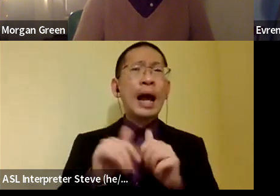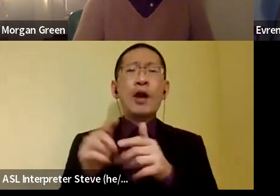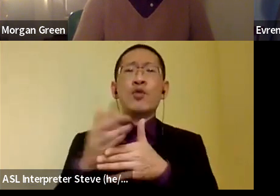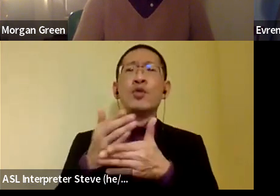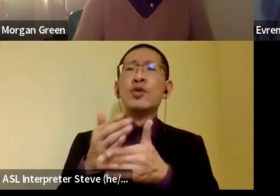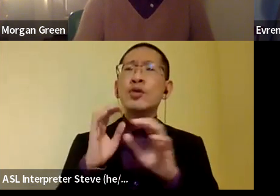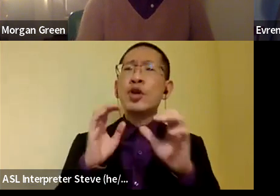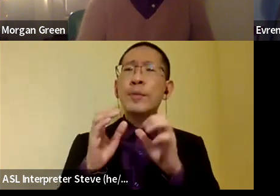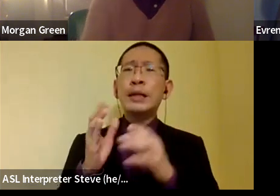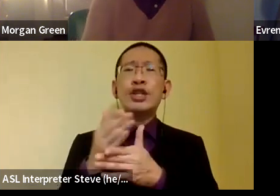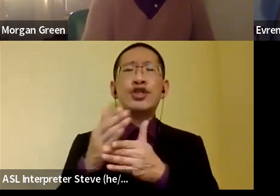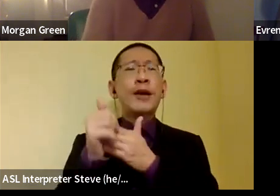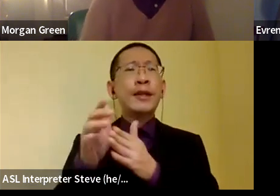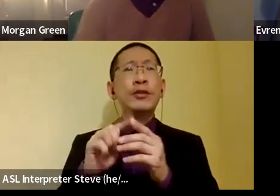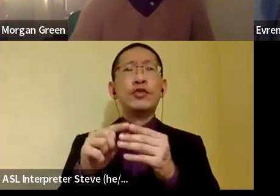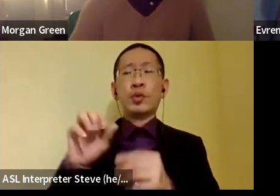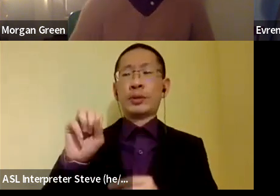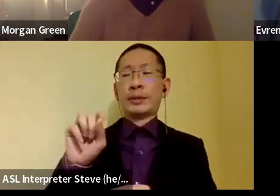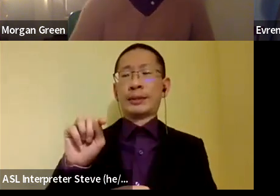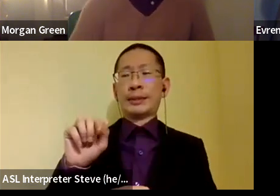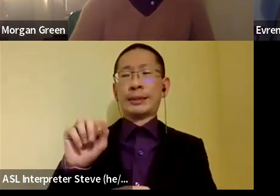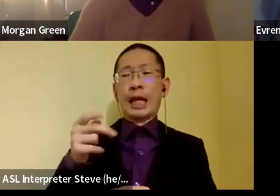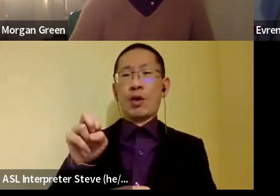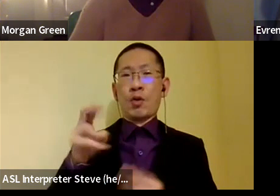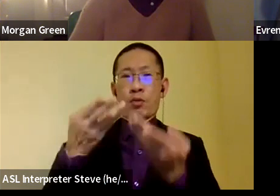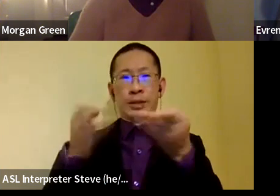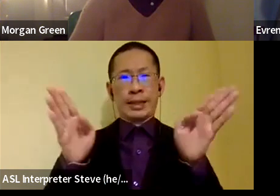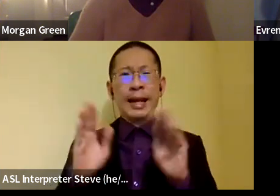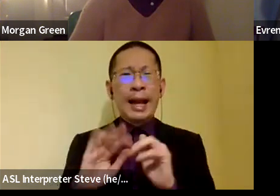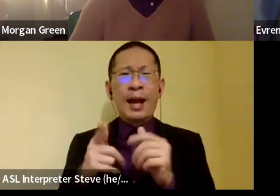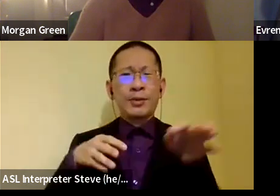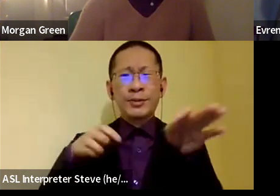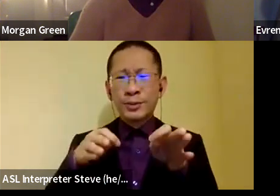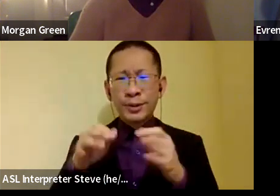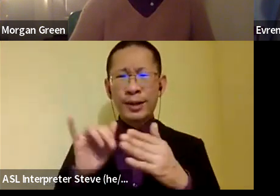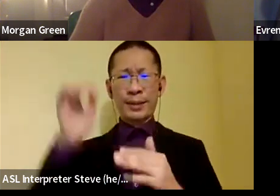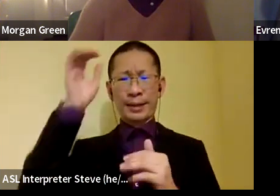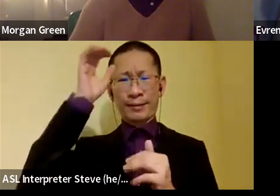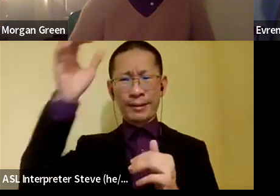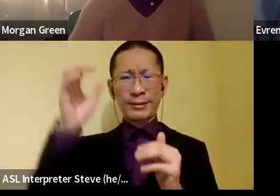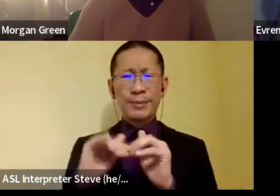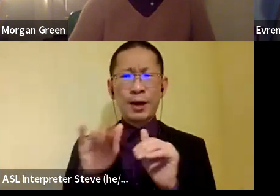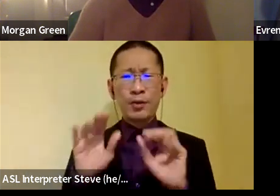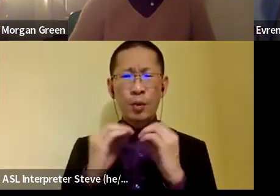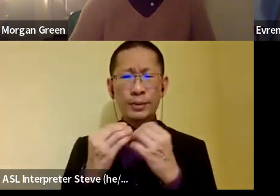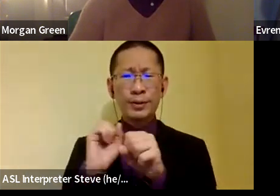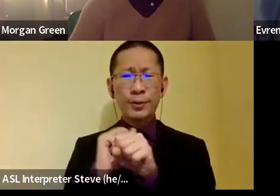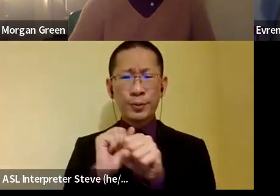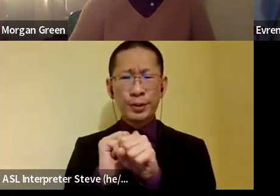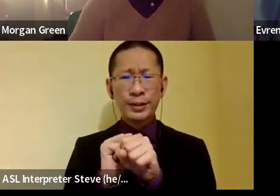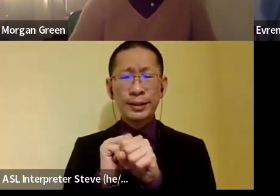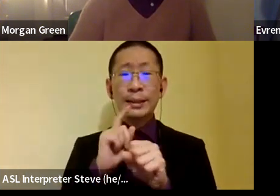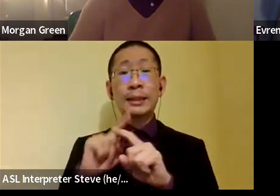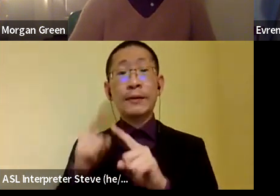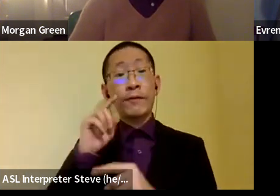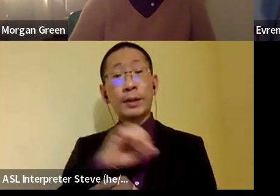of stakeholders more broadly. But how do you talk about shared, how do you describe how your organization works? Is it different for